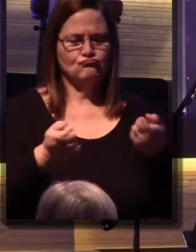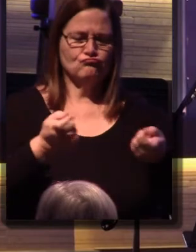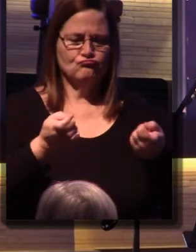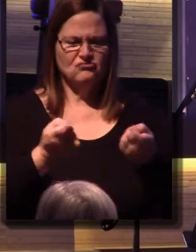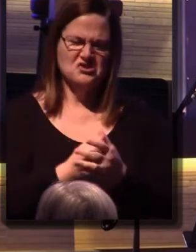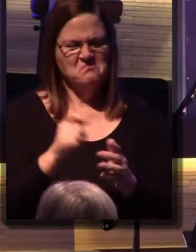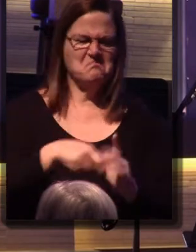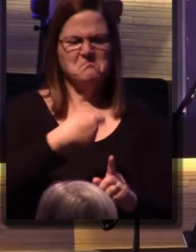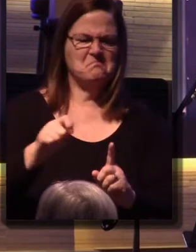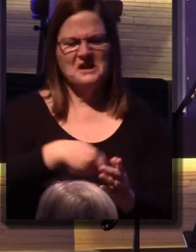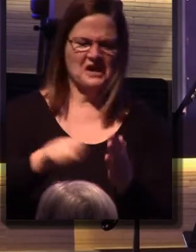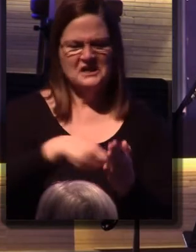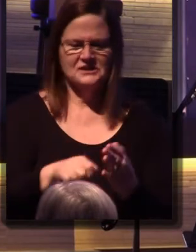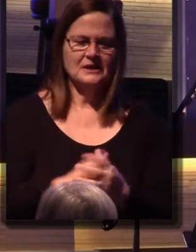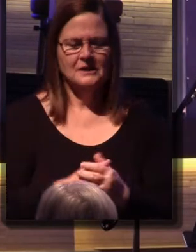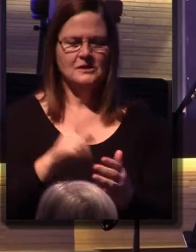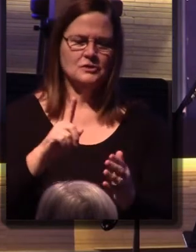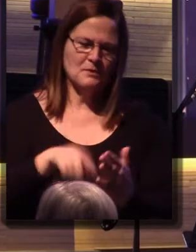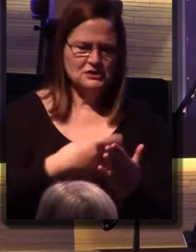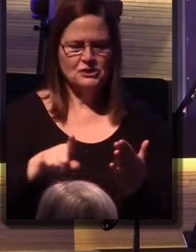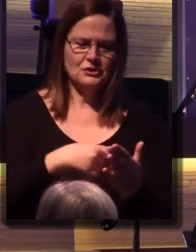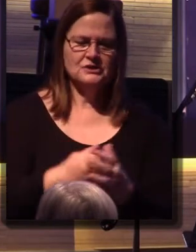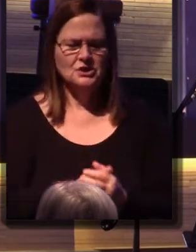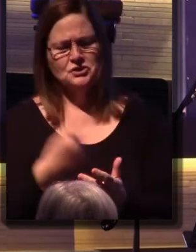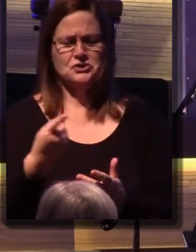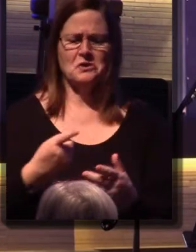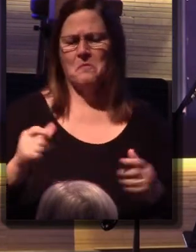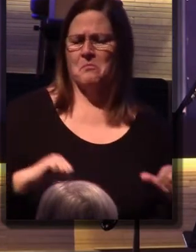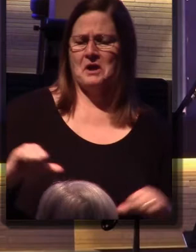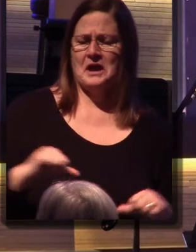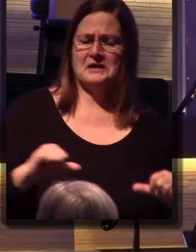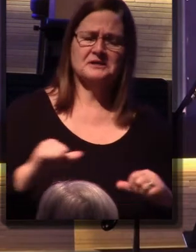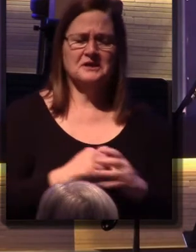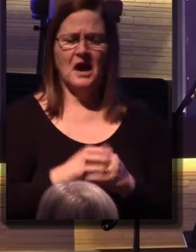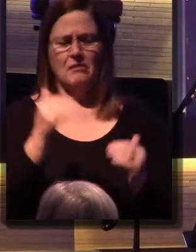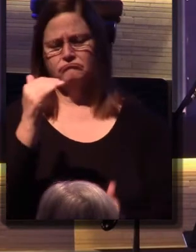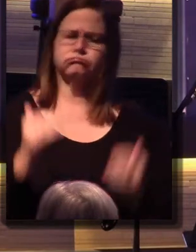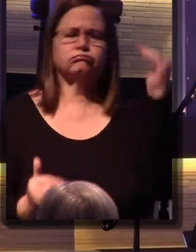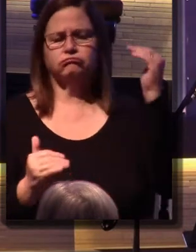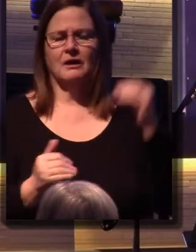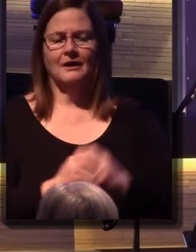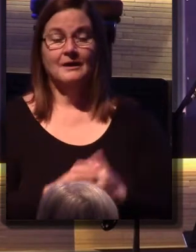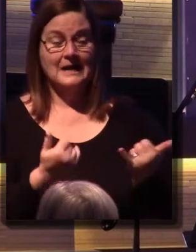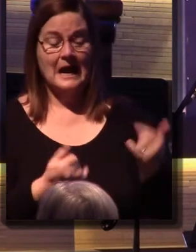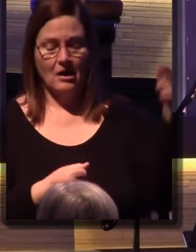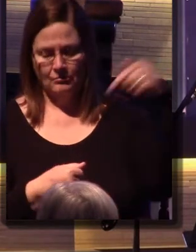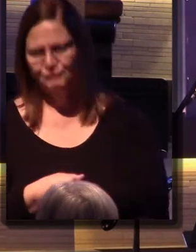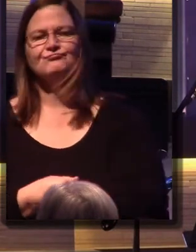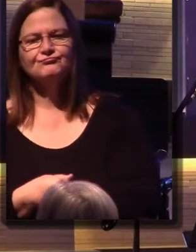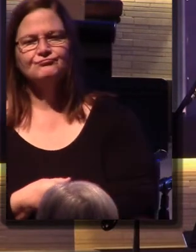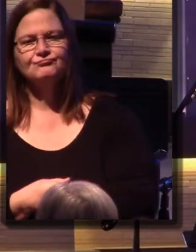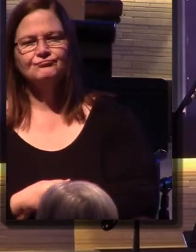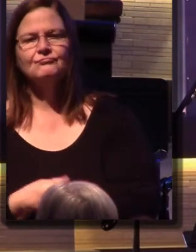the authority, you ruled over us, you beat us to death, you took advantage of, you bragged at how greater you were than we